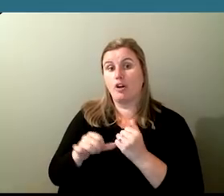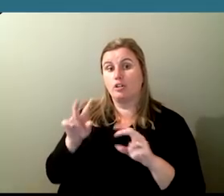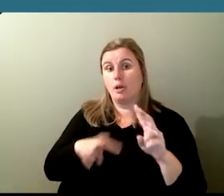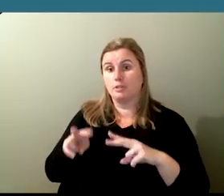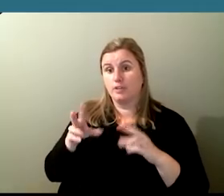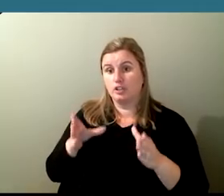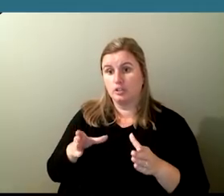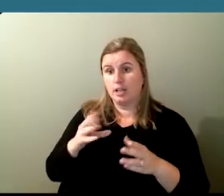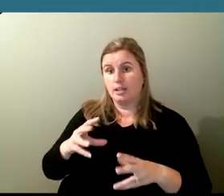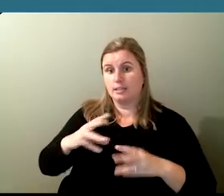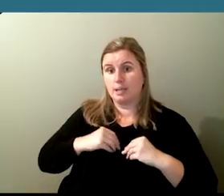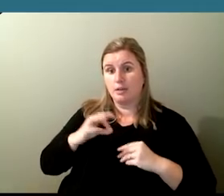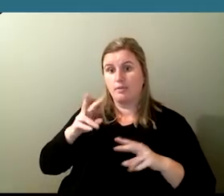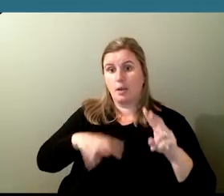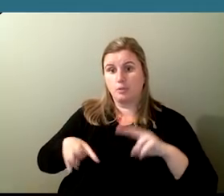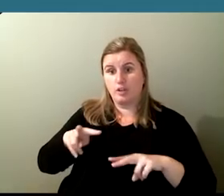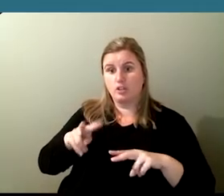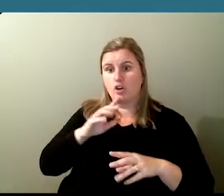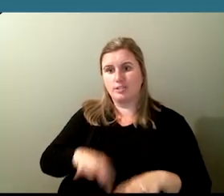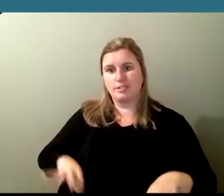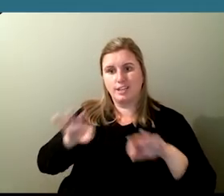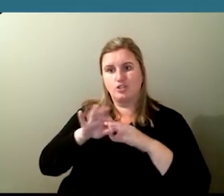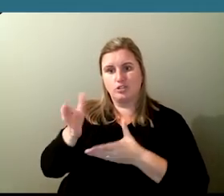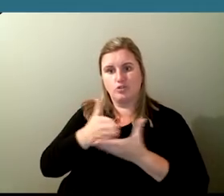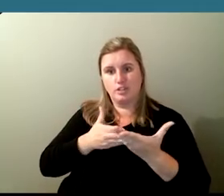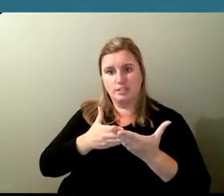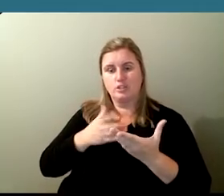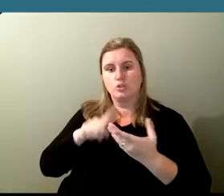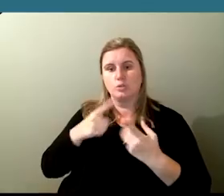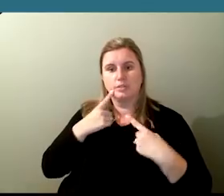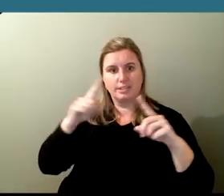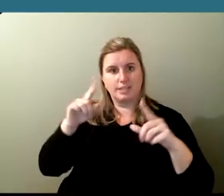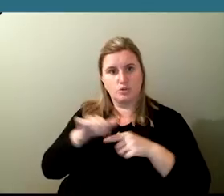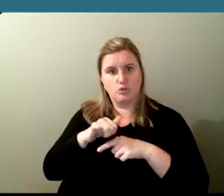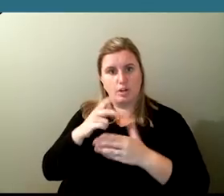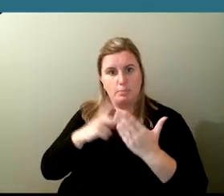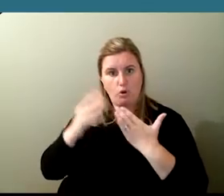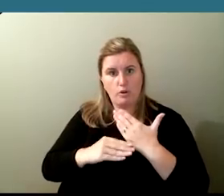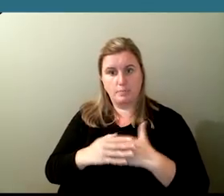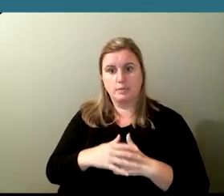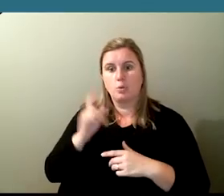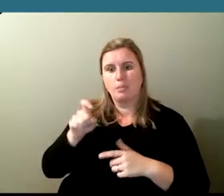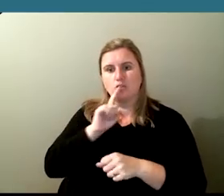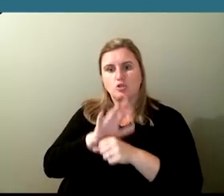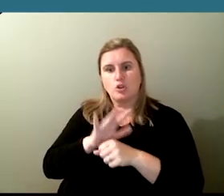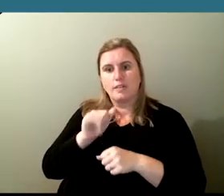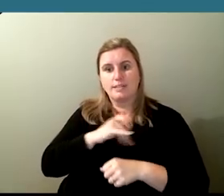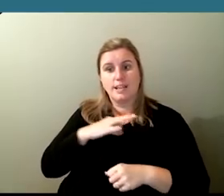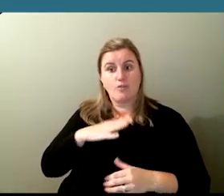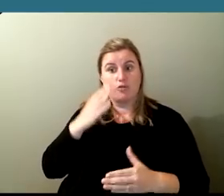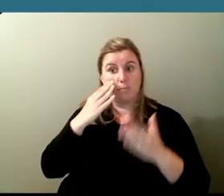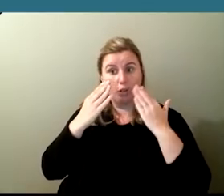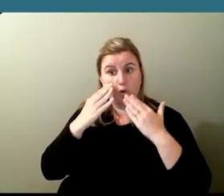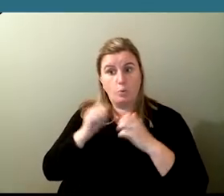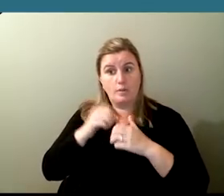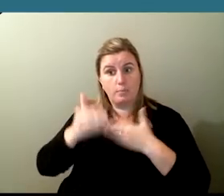observations and acceptance of observations are essential ingredients in successful training programs. So we must ensure really that staff are familiar with